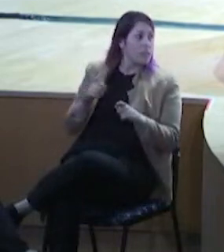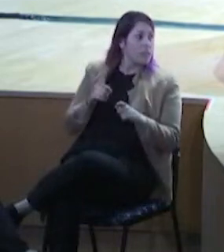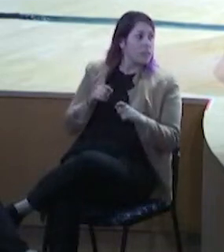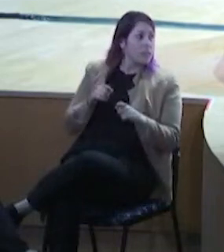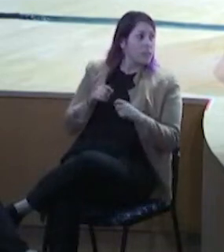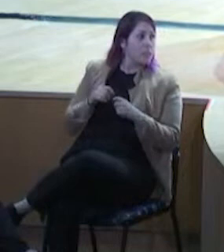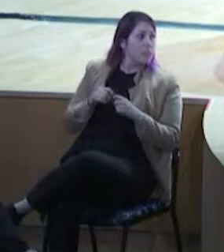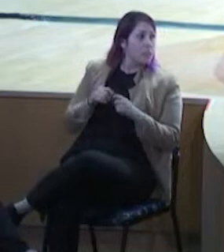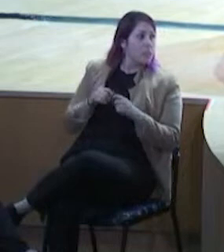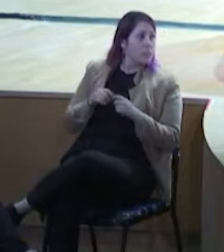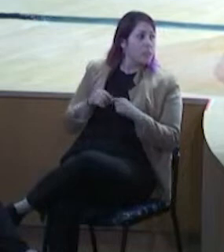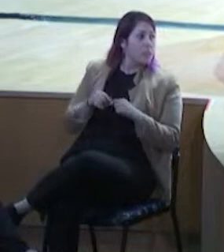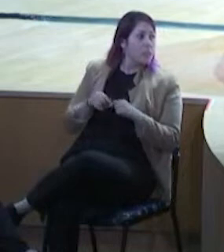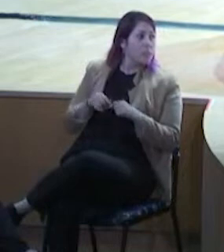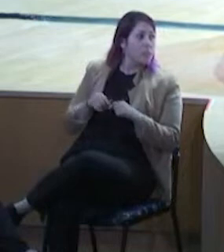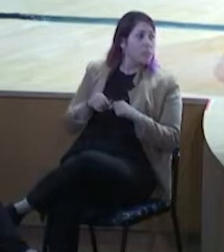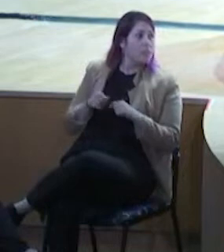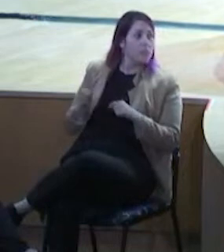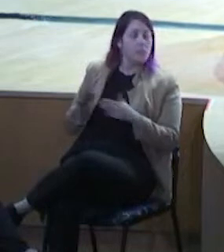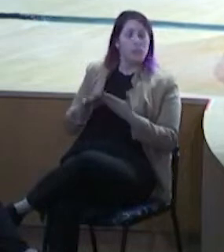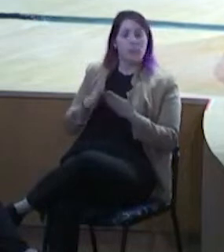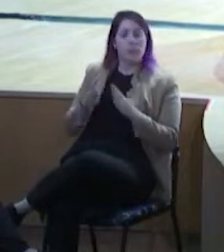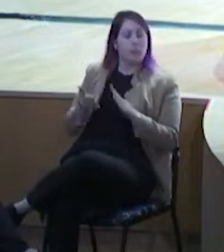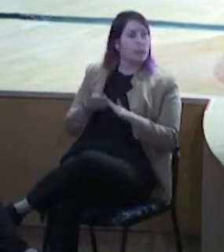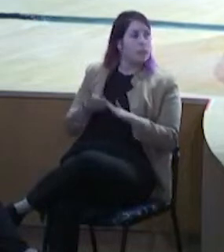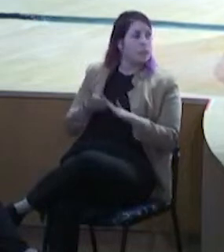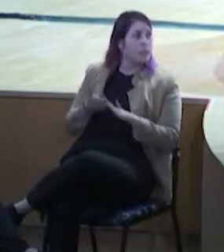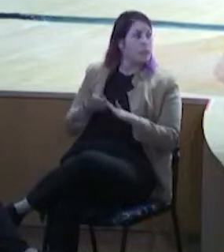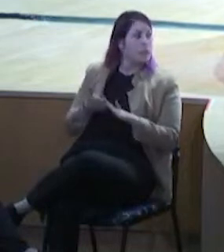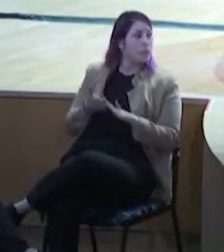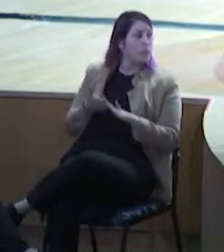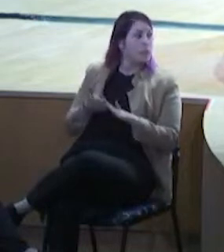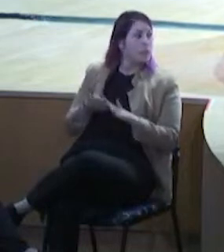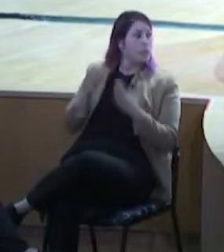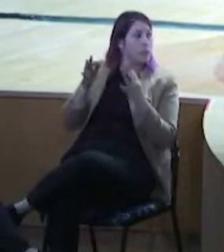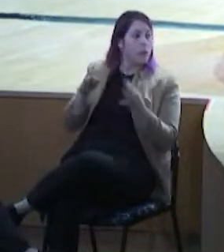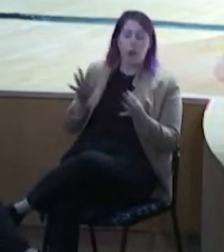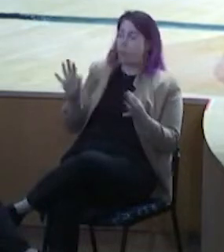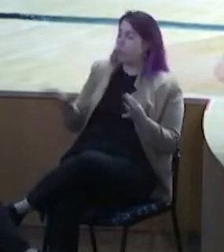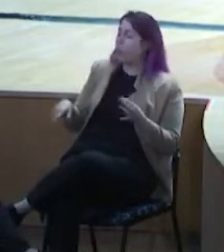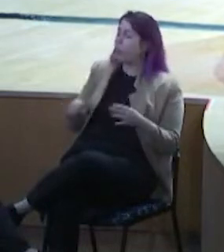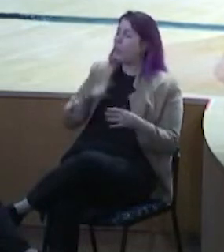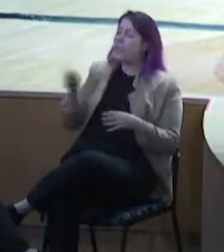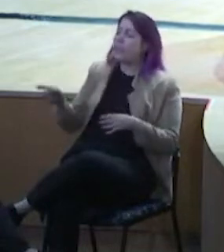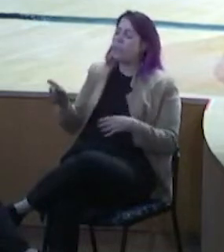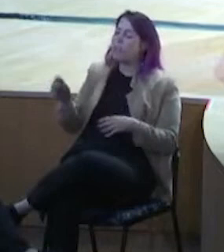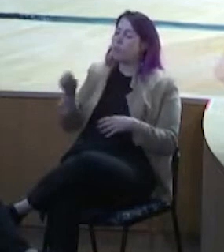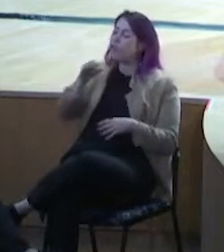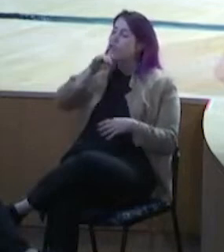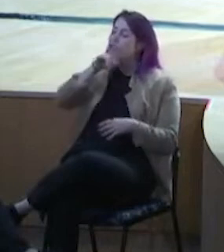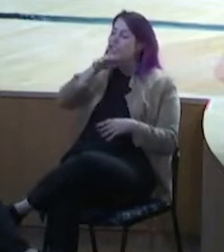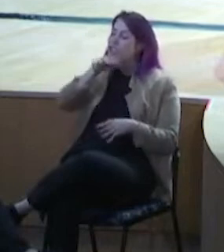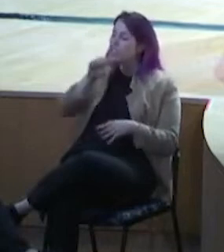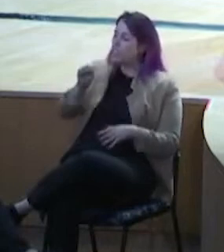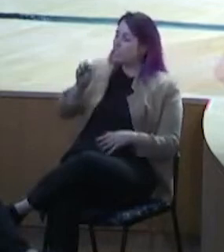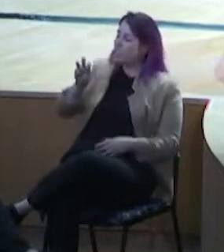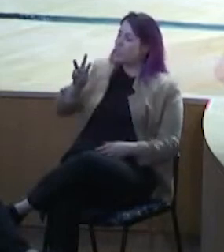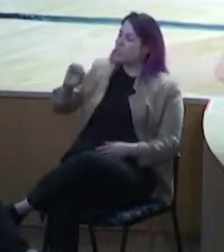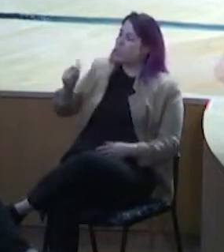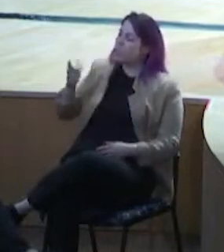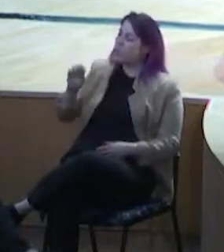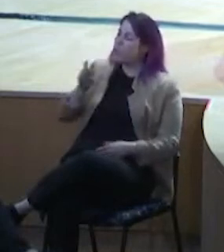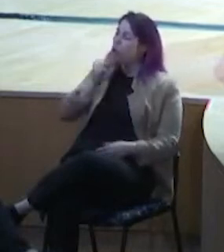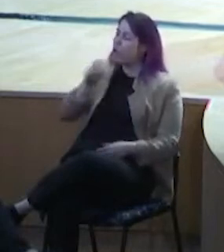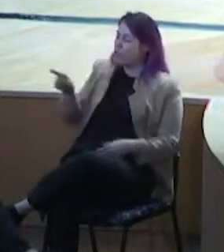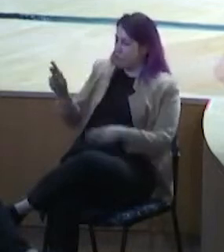so that they get water. And the city was like, okay, we'll give you sewage water. and